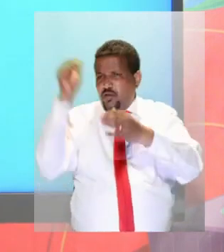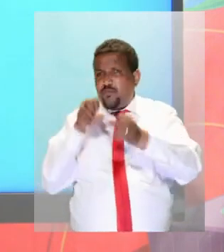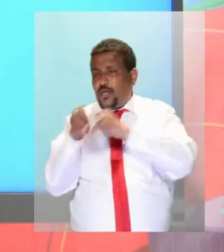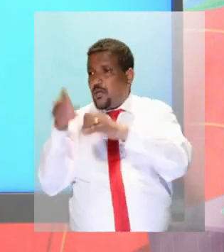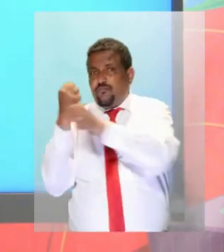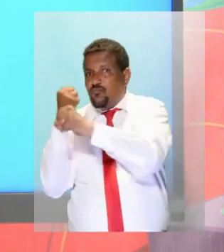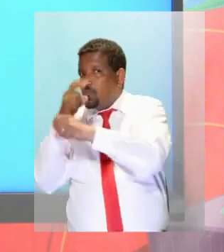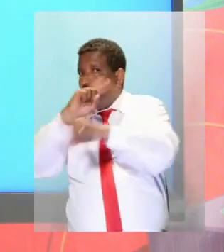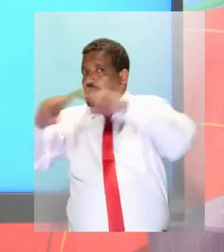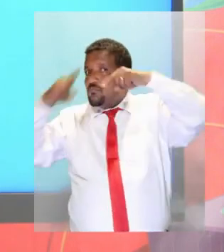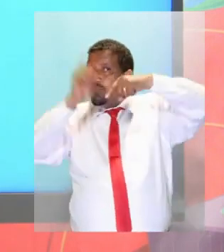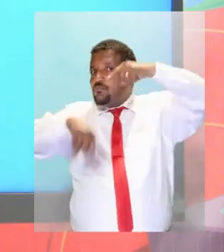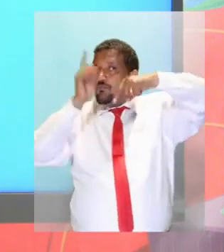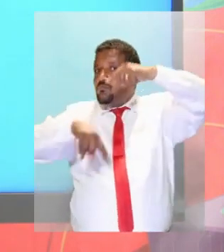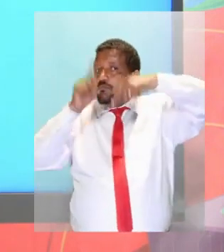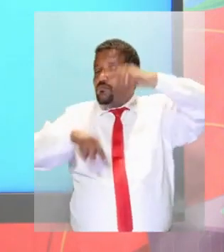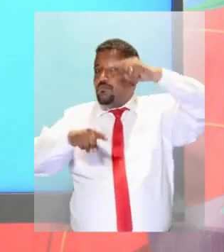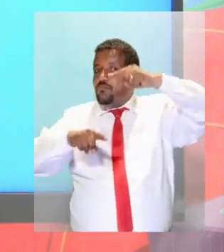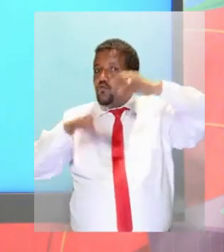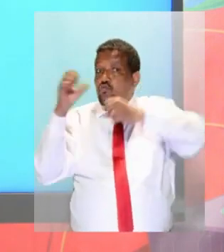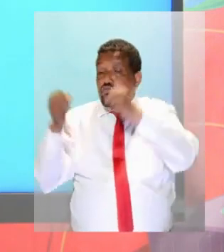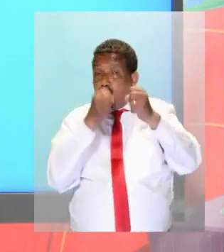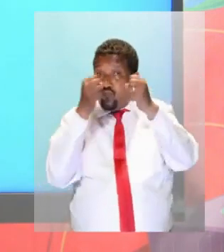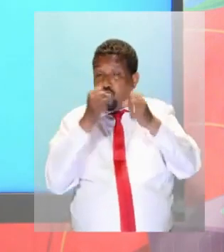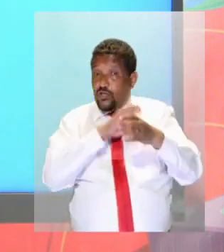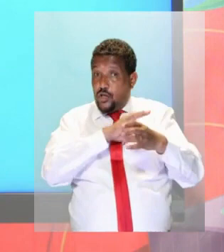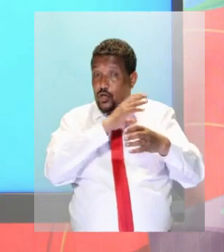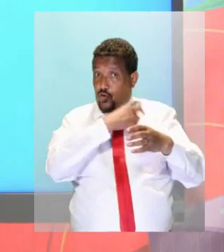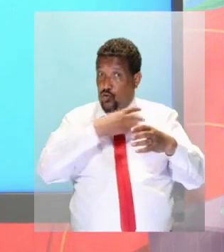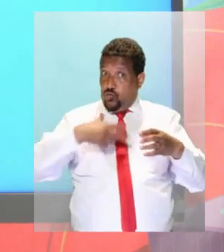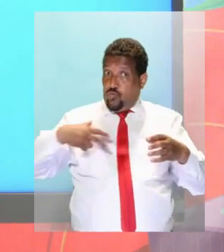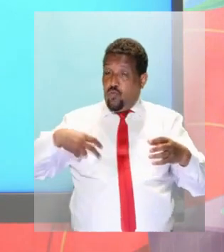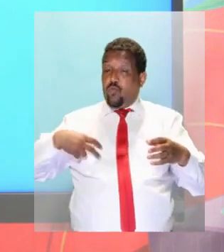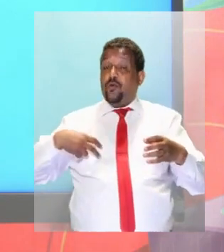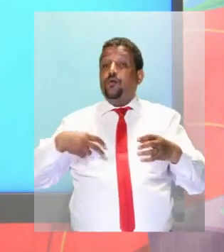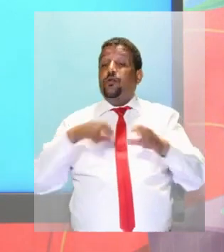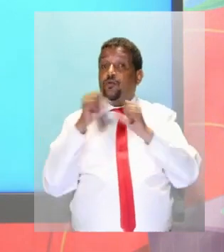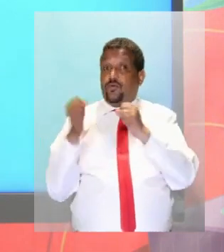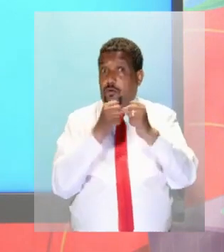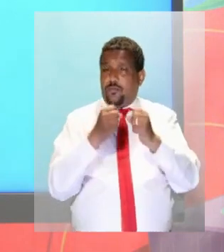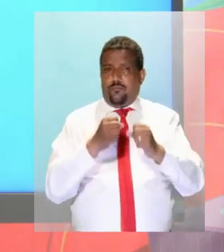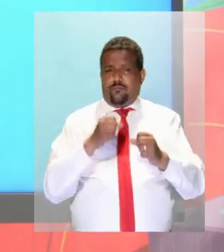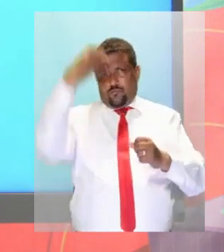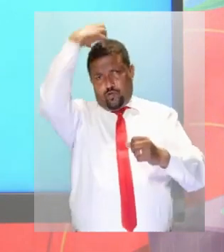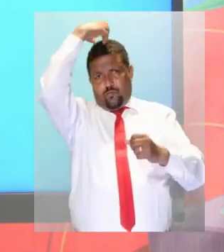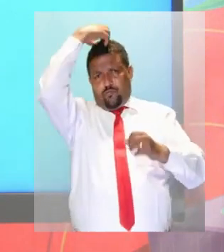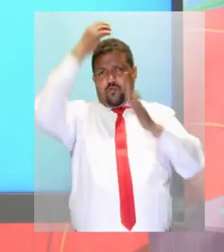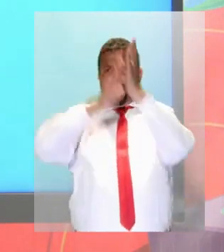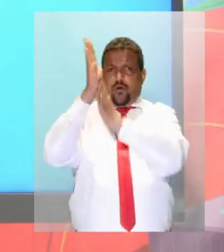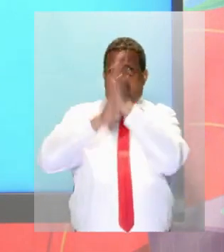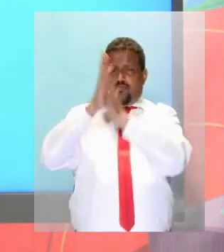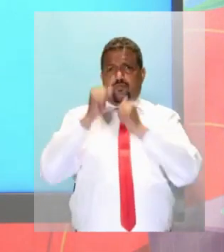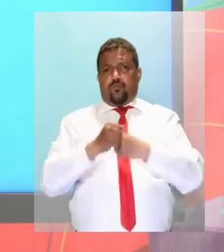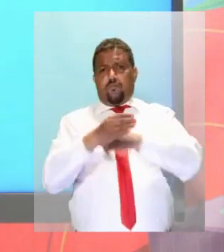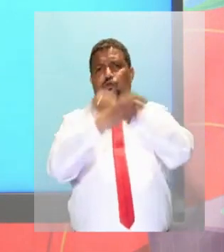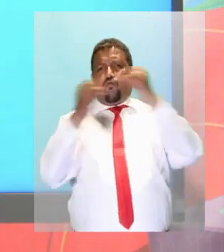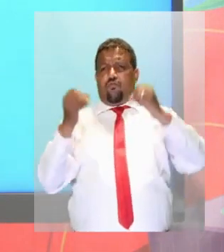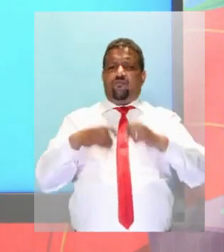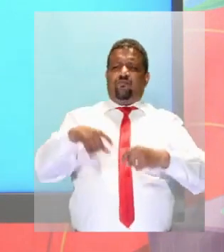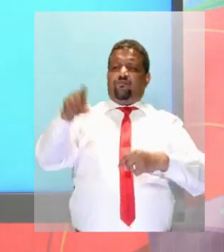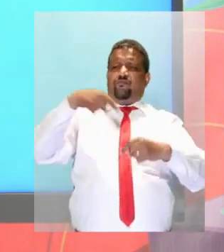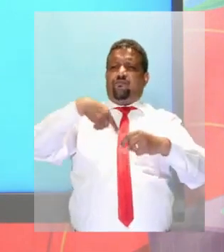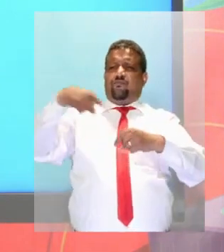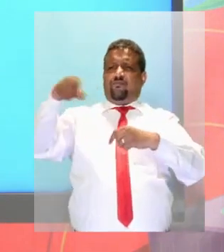sector in the command economy system. So that is the interest of the government. Red tapeism or bureaucracy is